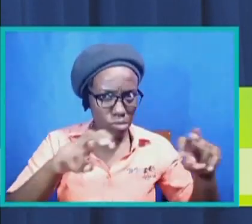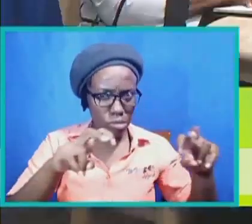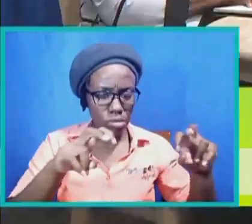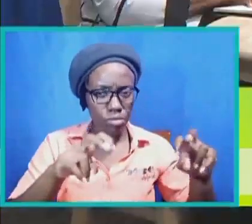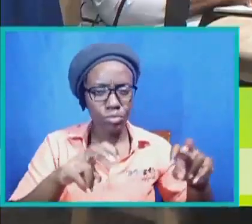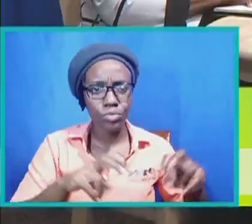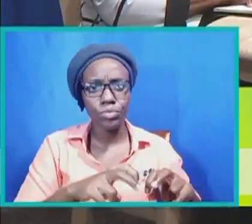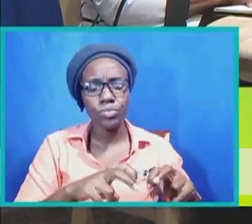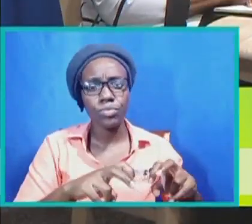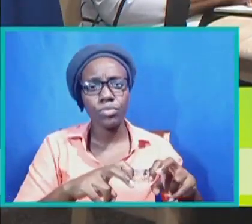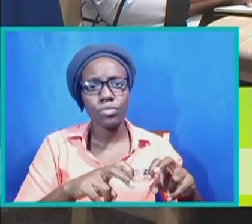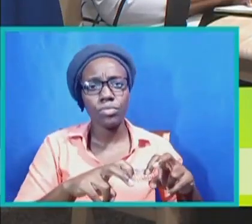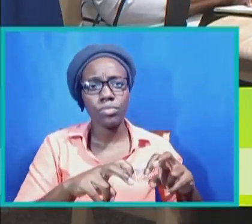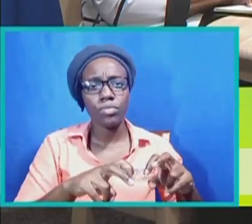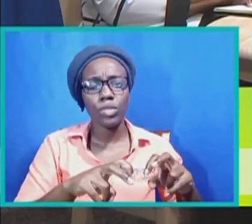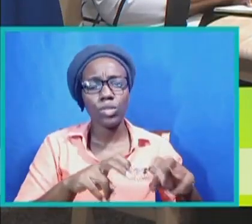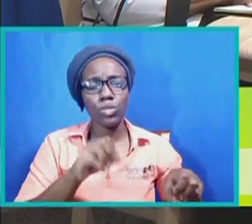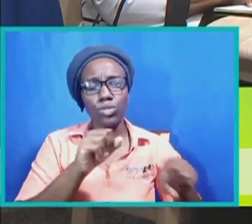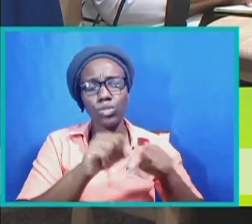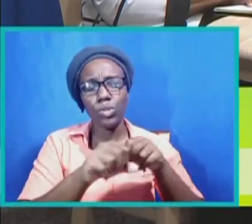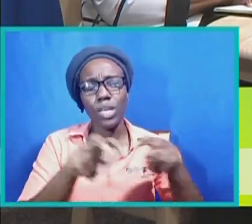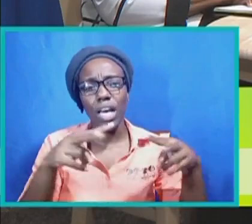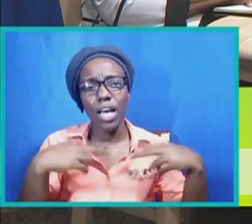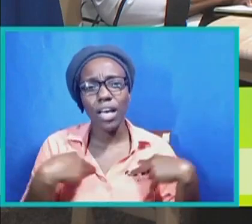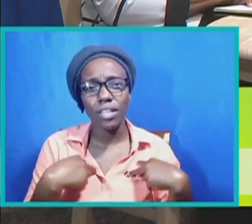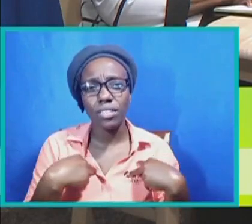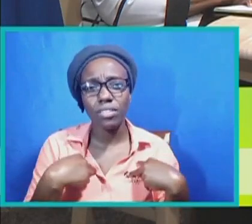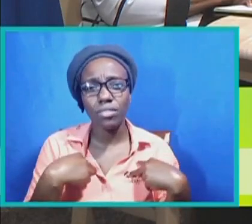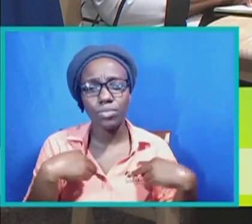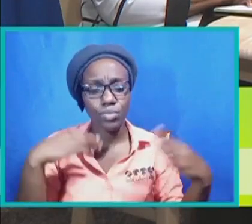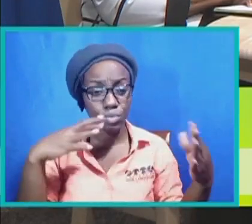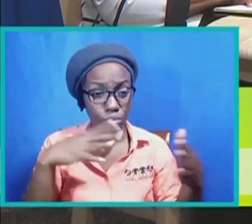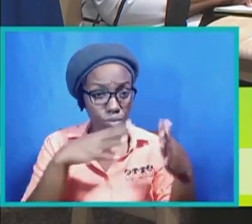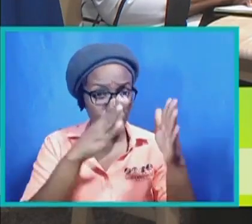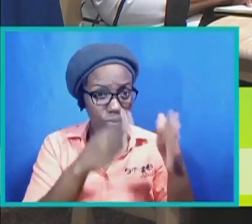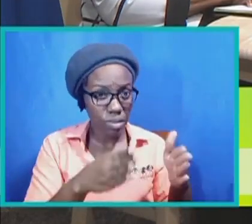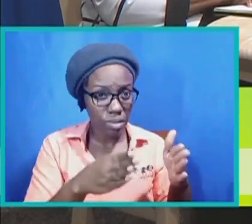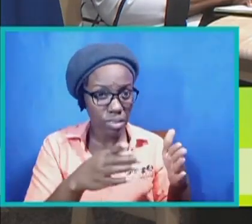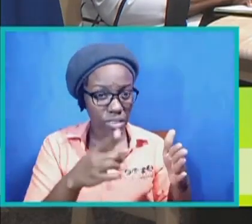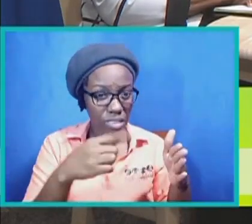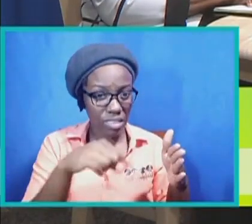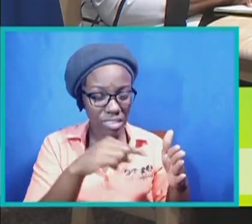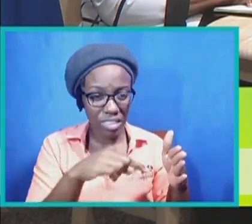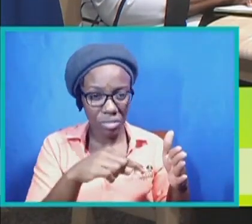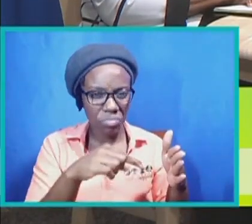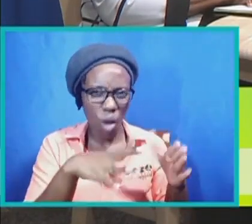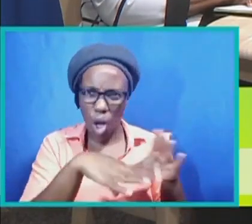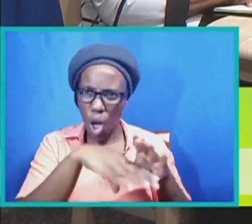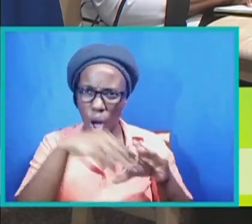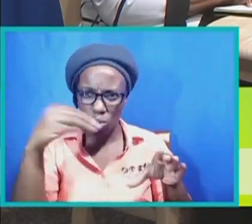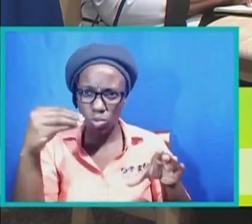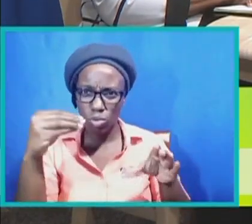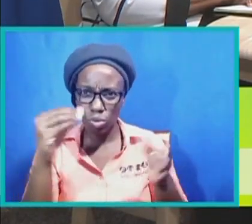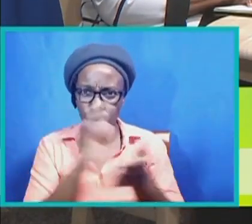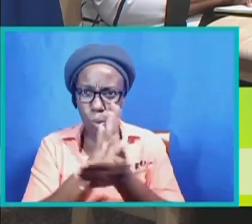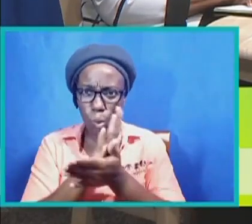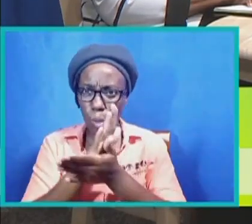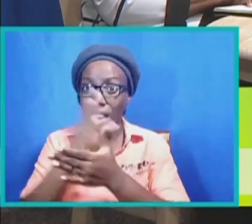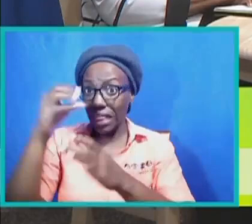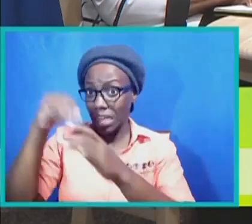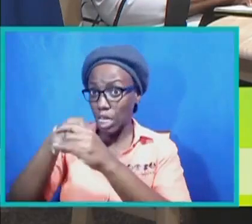the outcomes. So you had students who, outside of the school setting, were doing it at home. So I